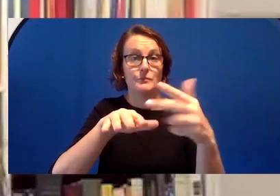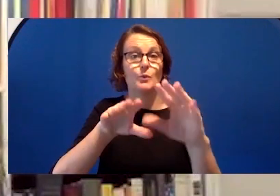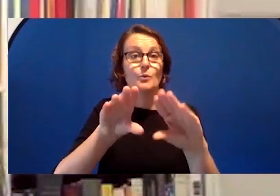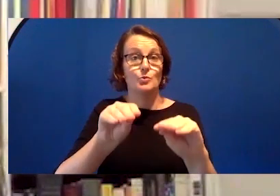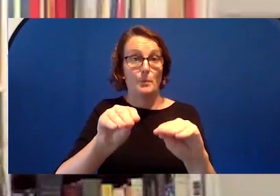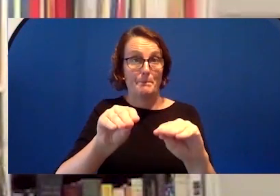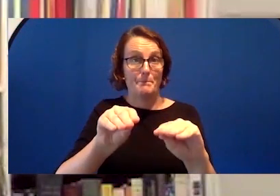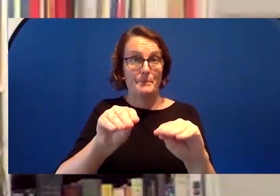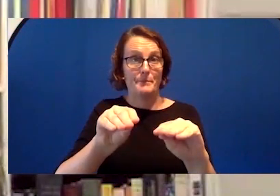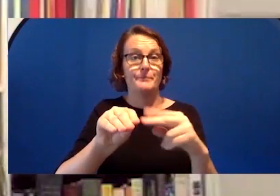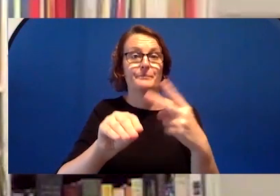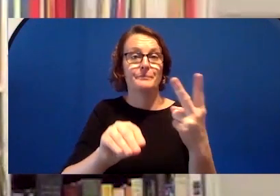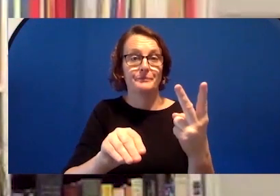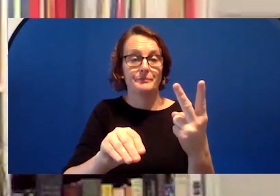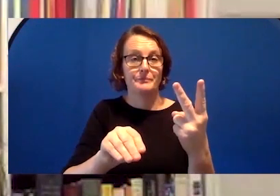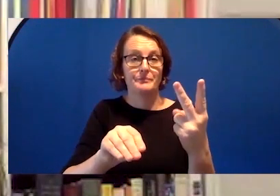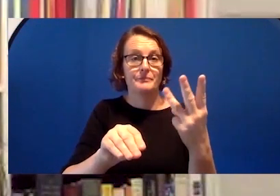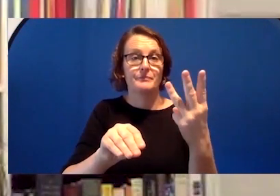pause.